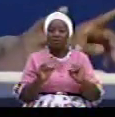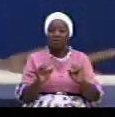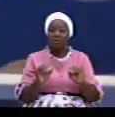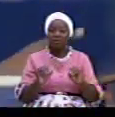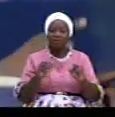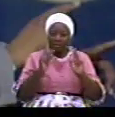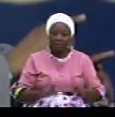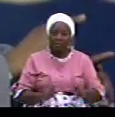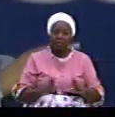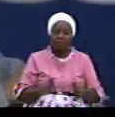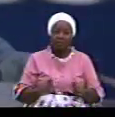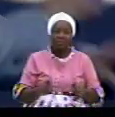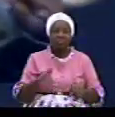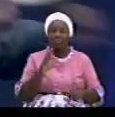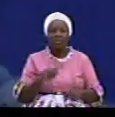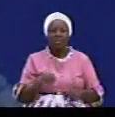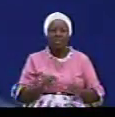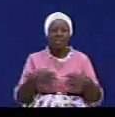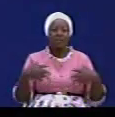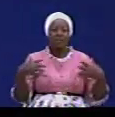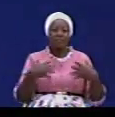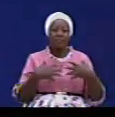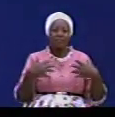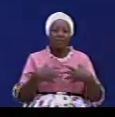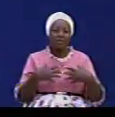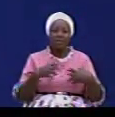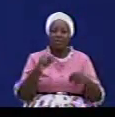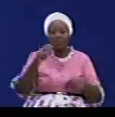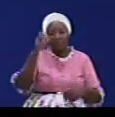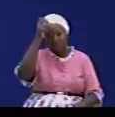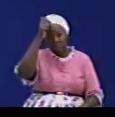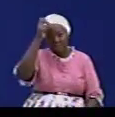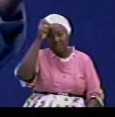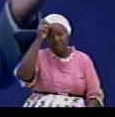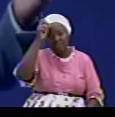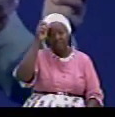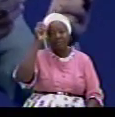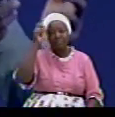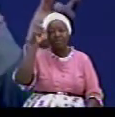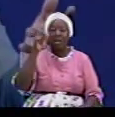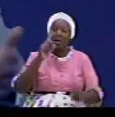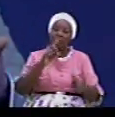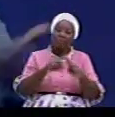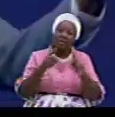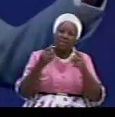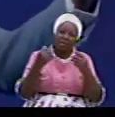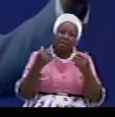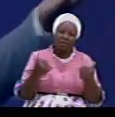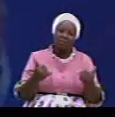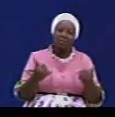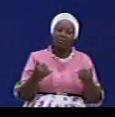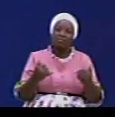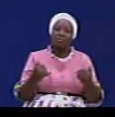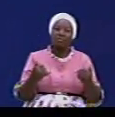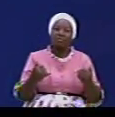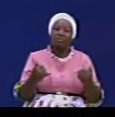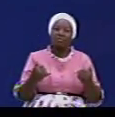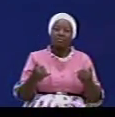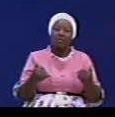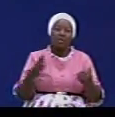angel. They feared no Satan. But now, they've dropped the